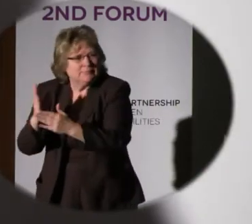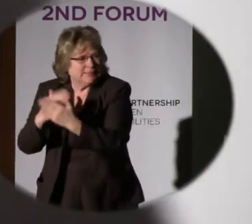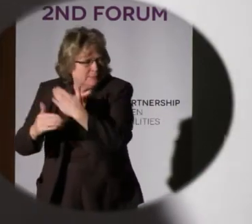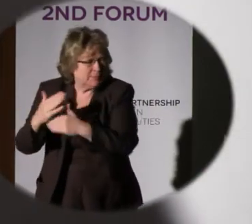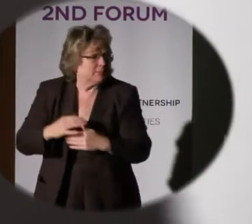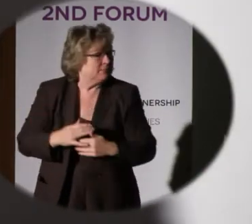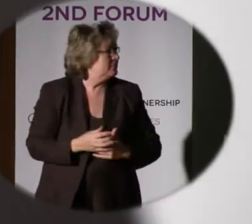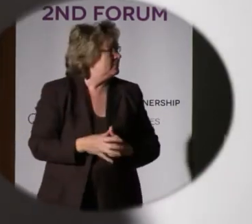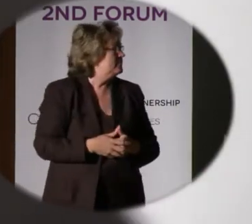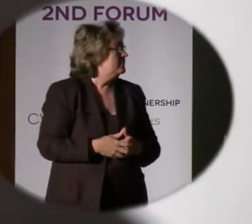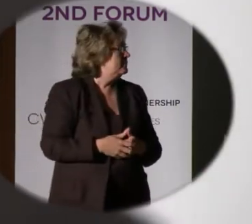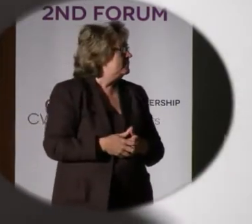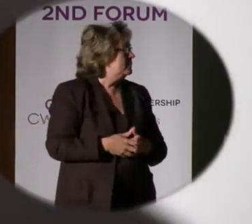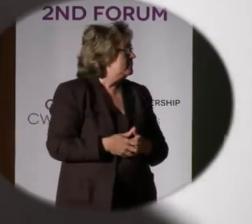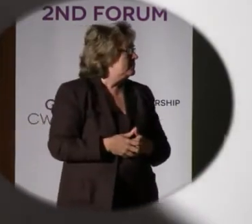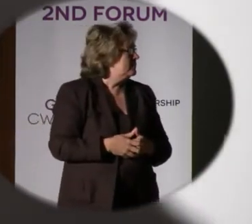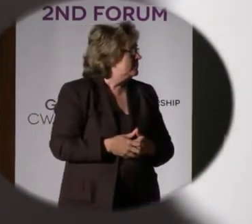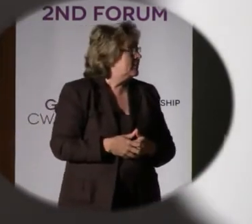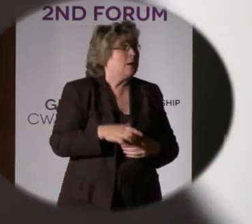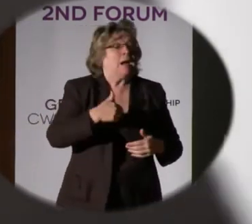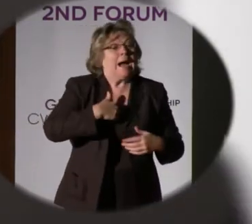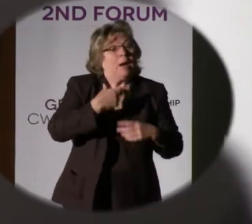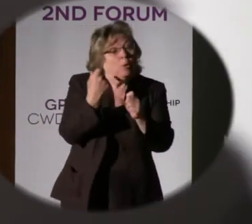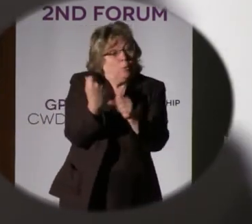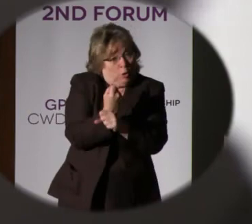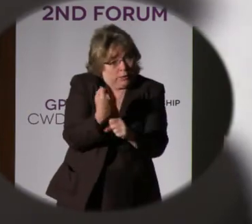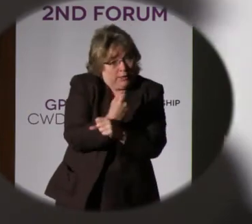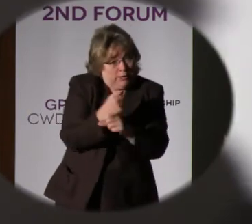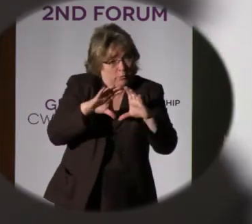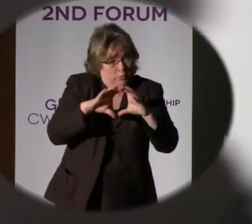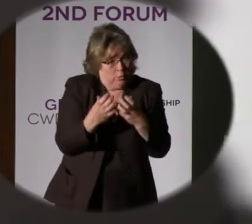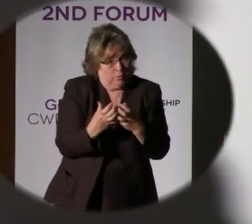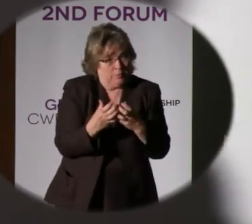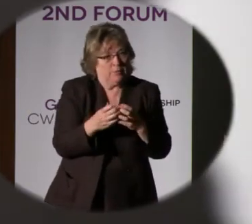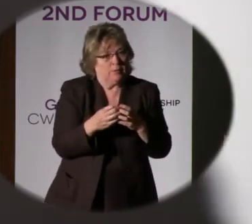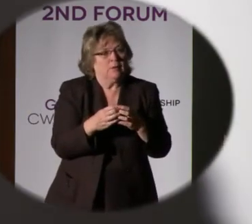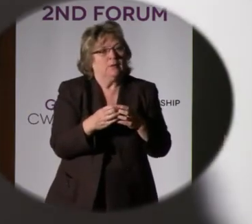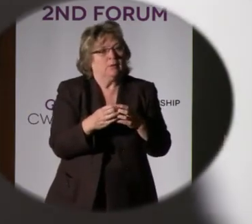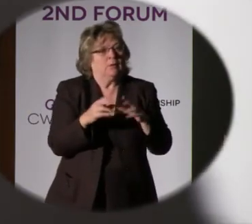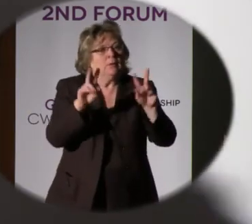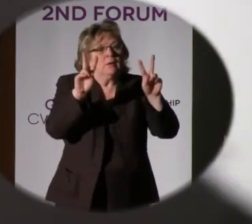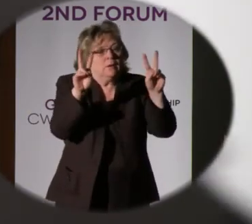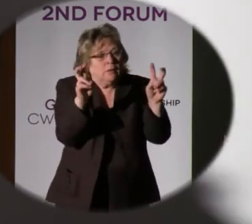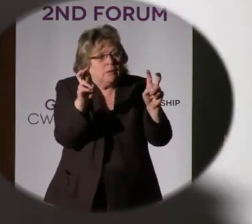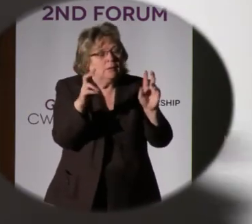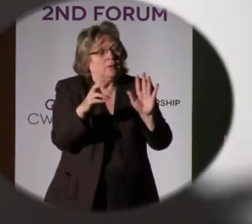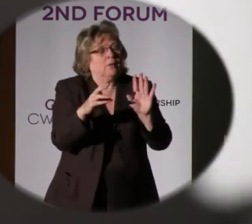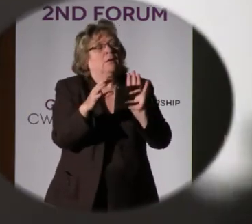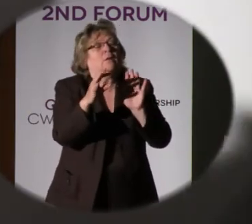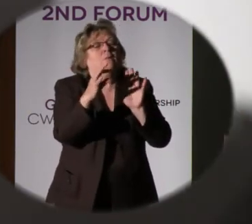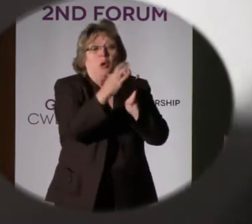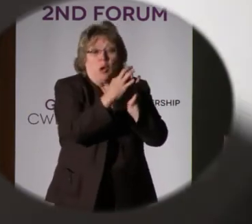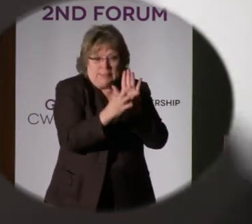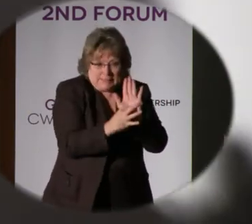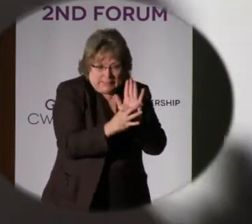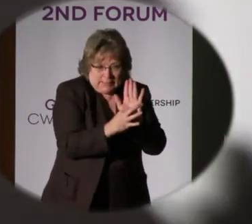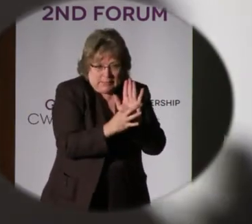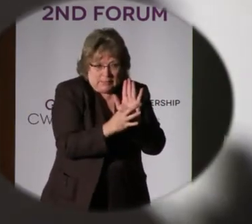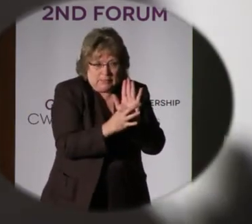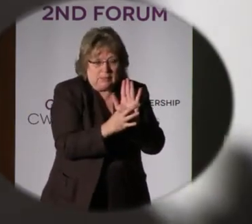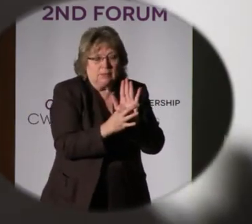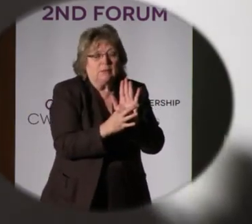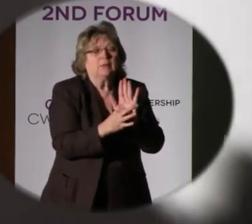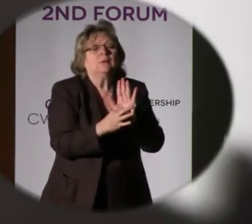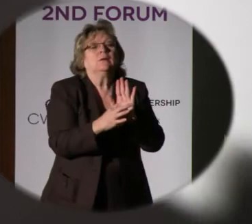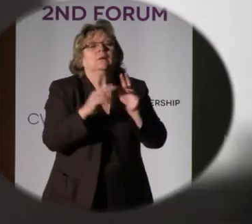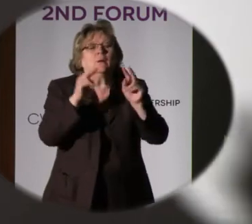we have different task forces. And our thematic group do what we call the POUN. It's policy, advocacy, watchdog, and network. And